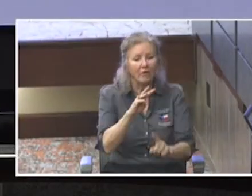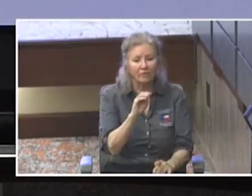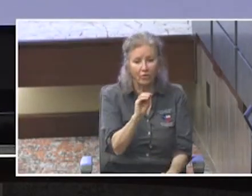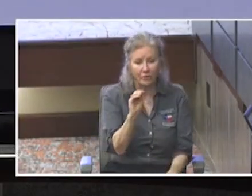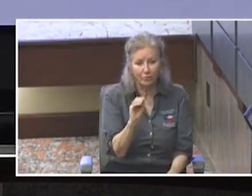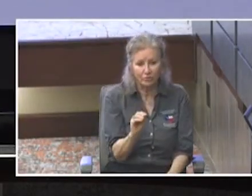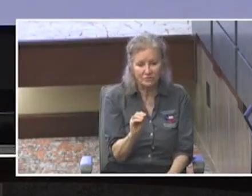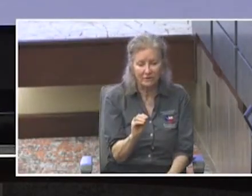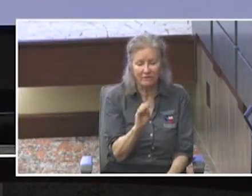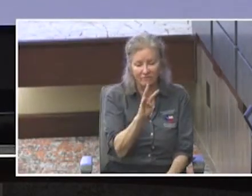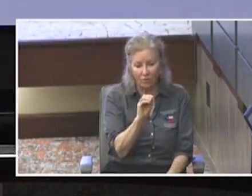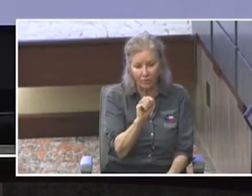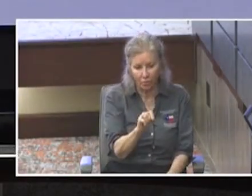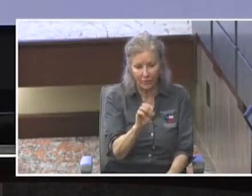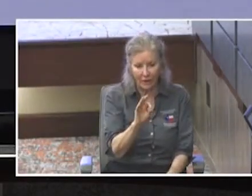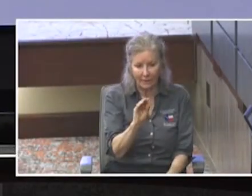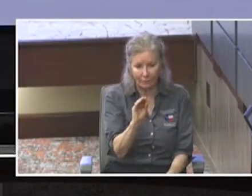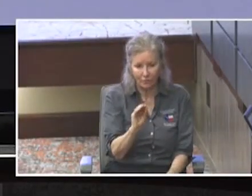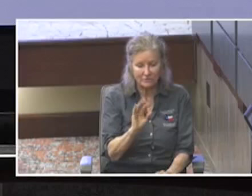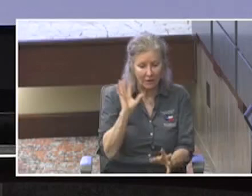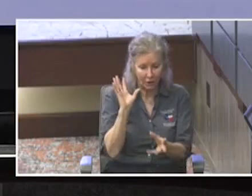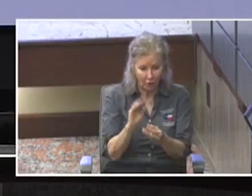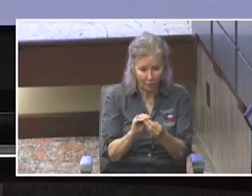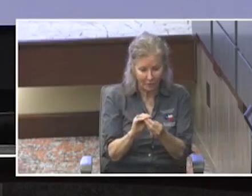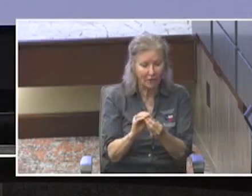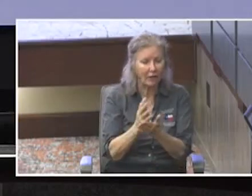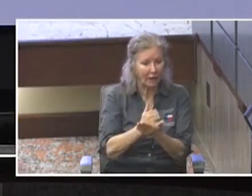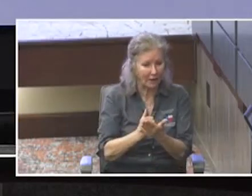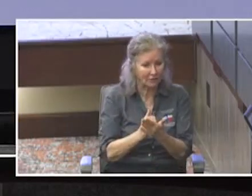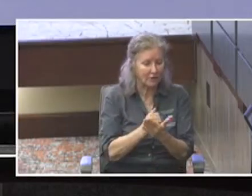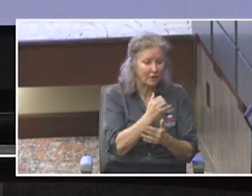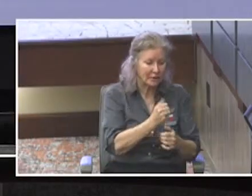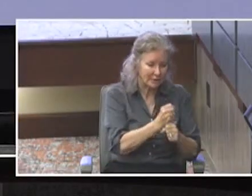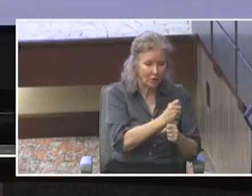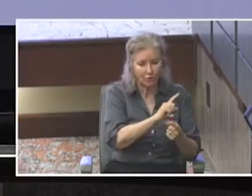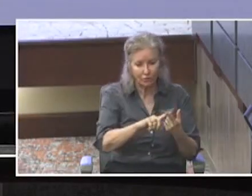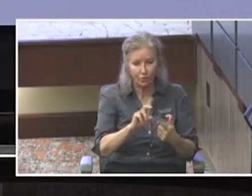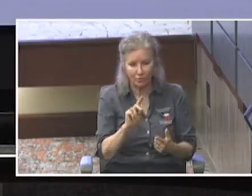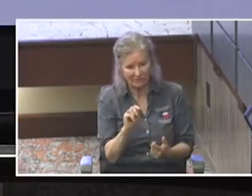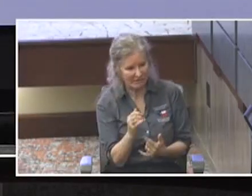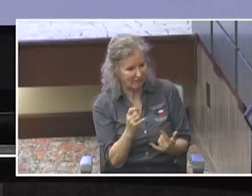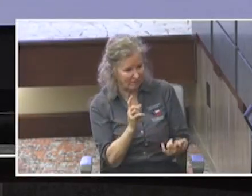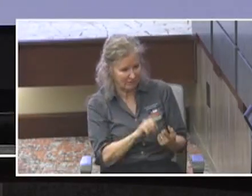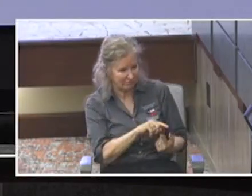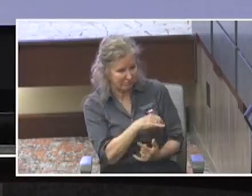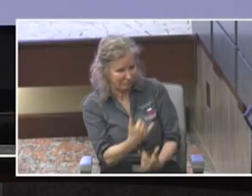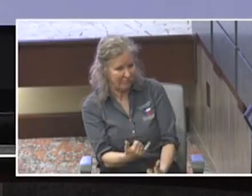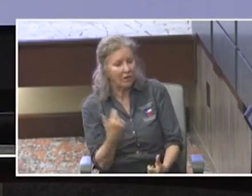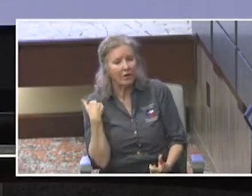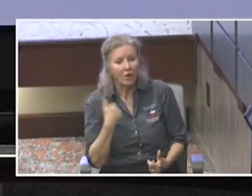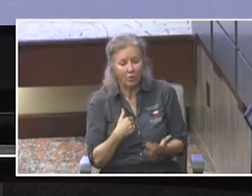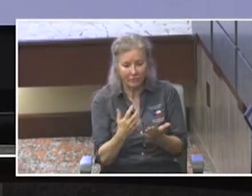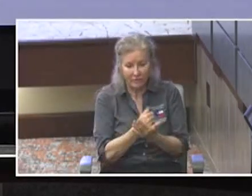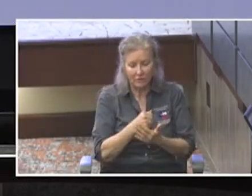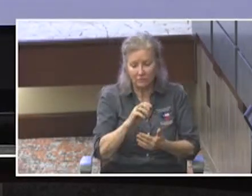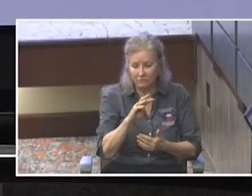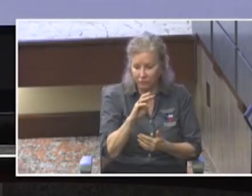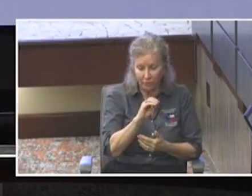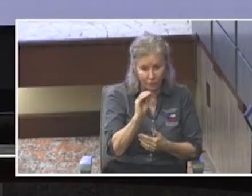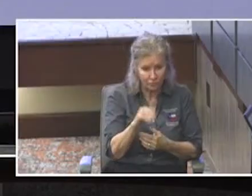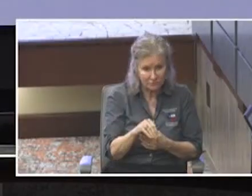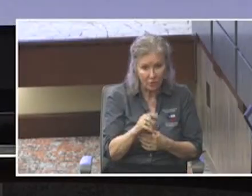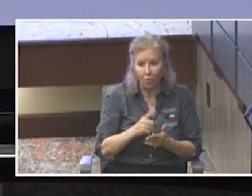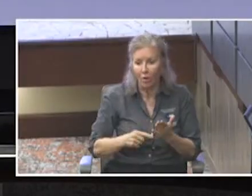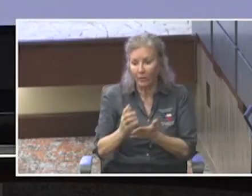it's 40.9% cumulative collected year to date. That's about the same percentage that we've collected this time last